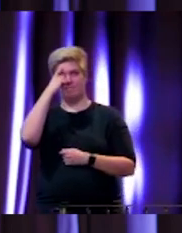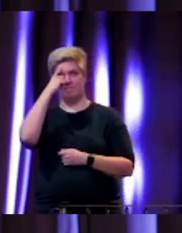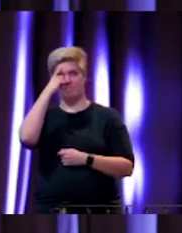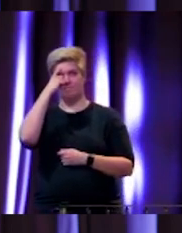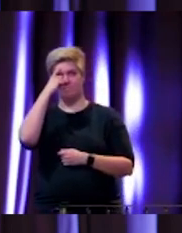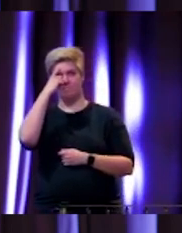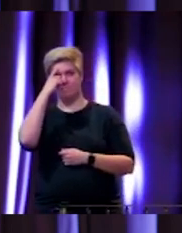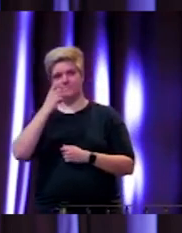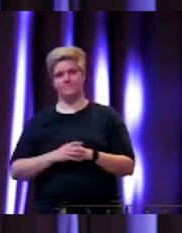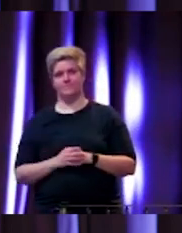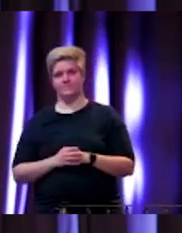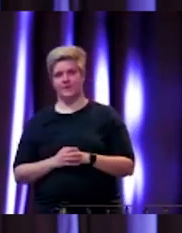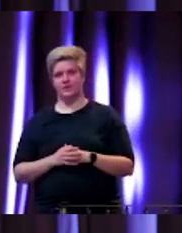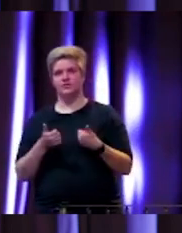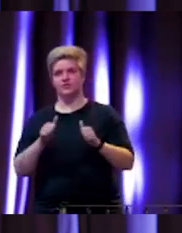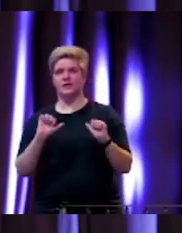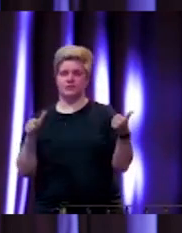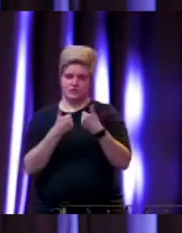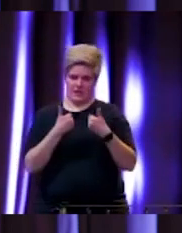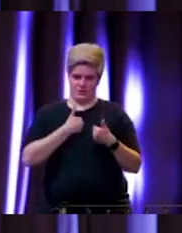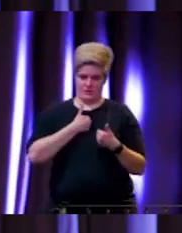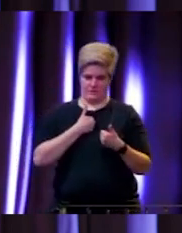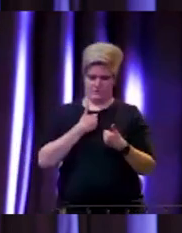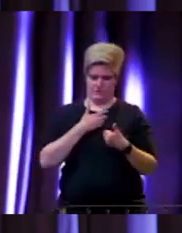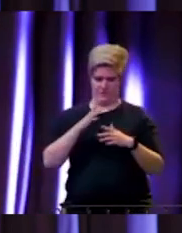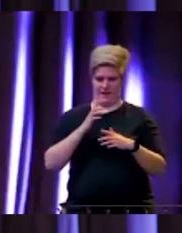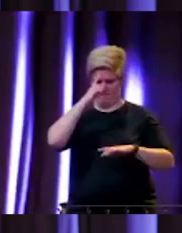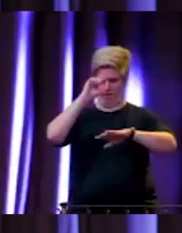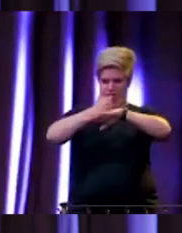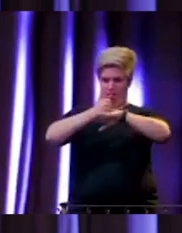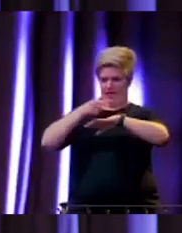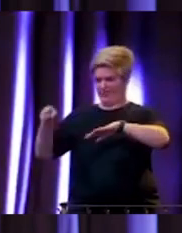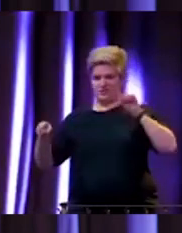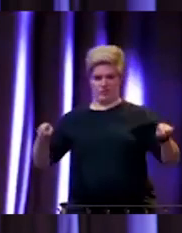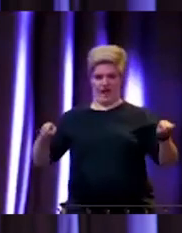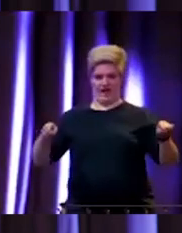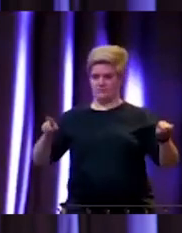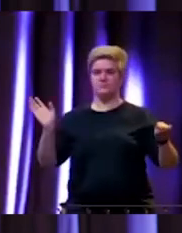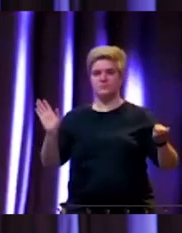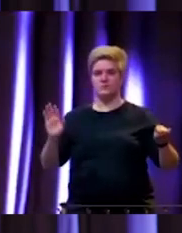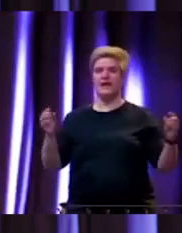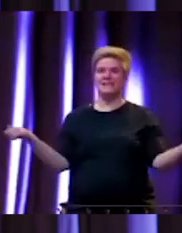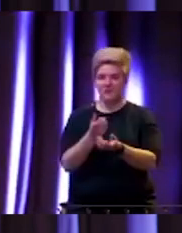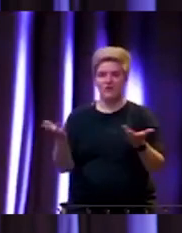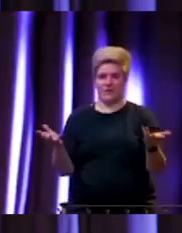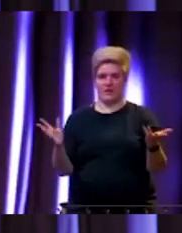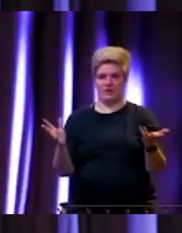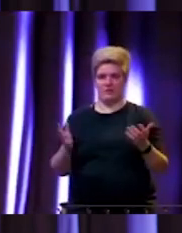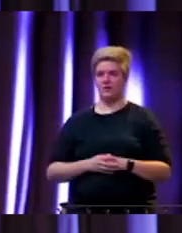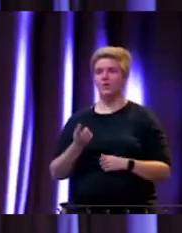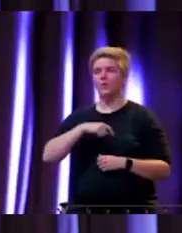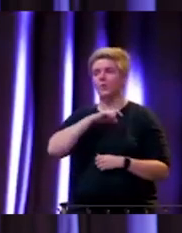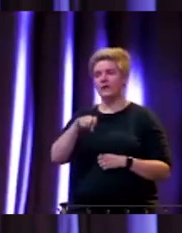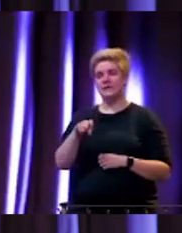kind of somehow challenge ourselves to get out of the mindset that it's this or that. It's everything, right? But we need to create a